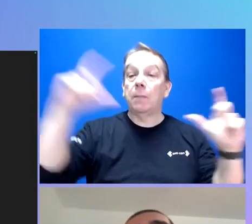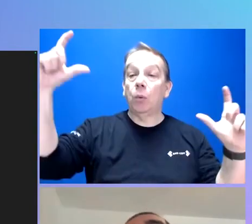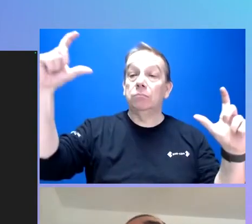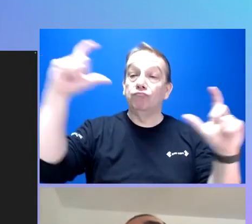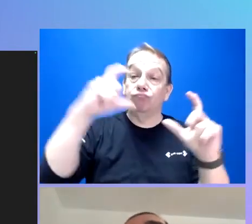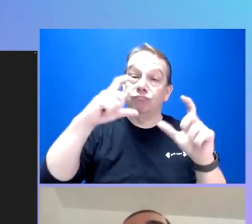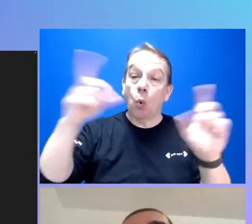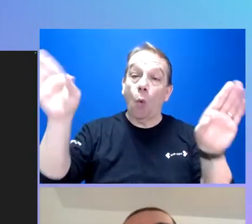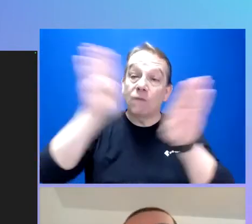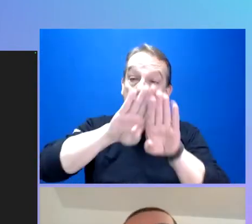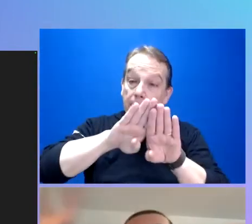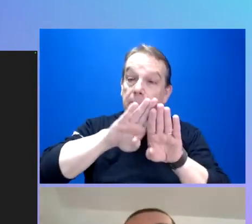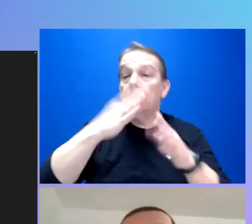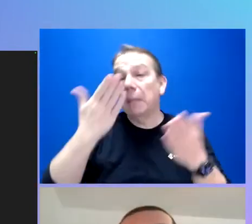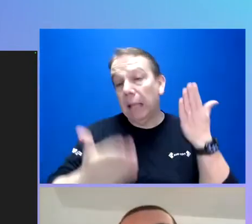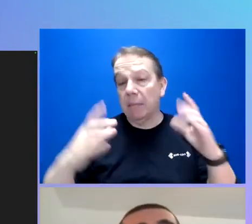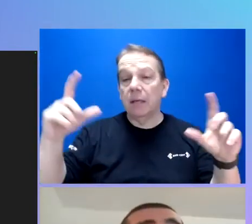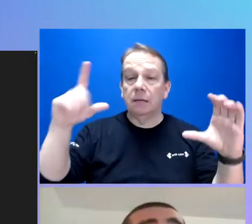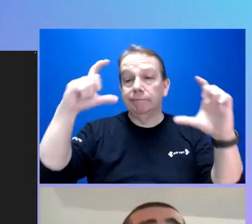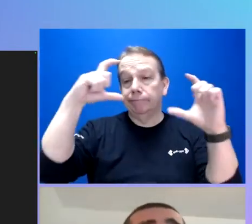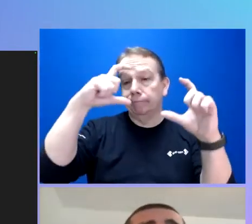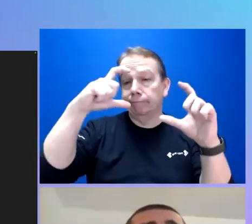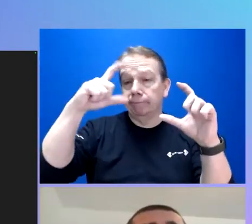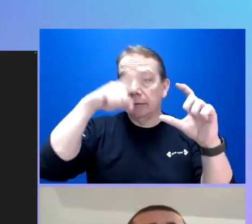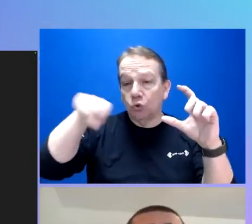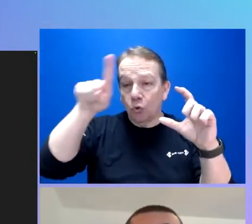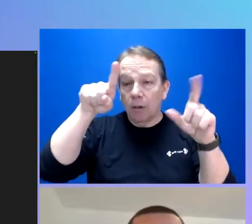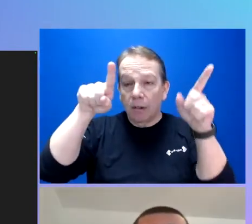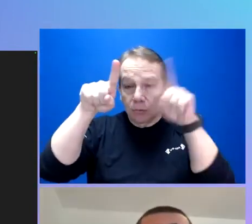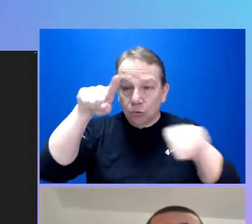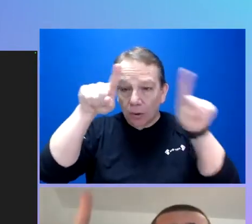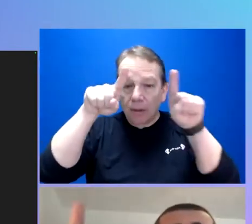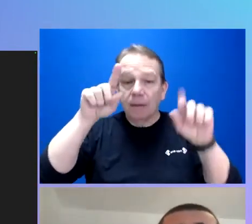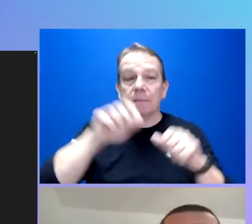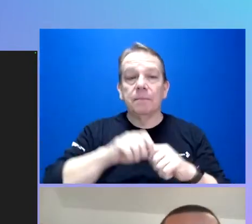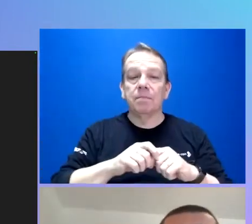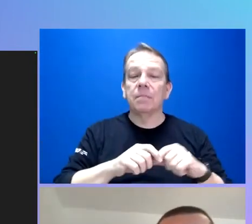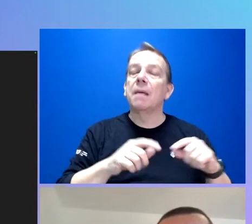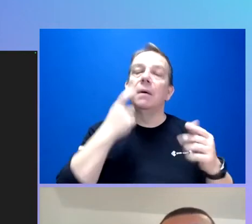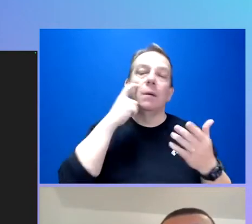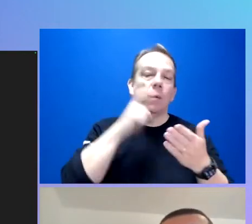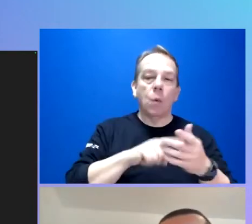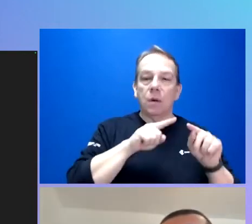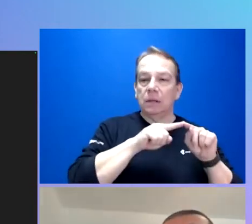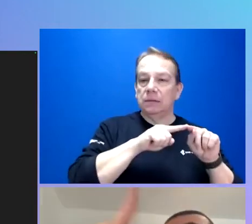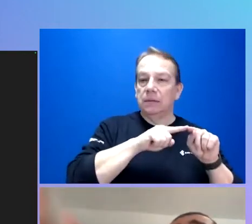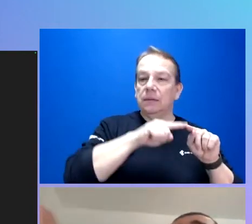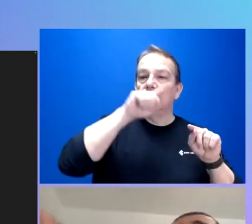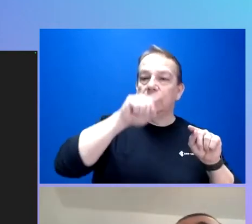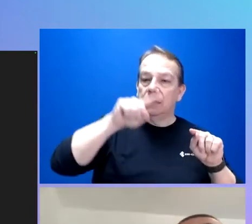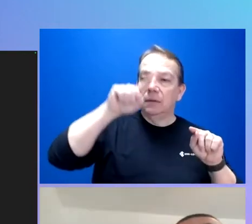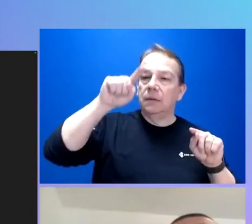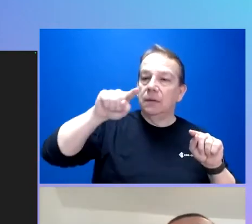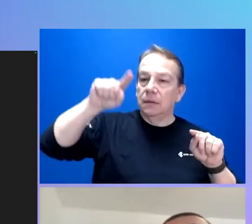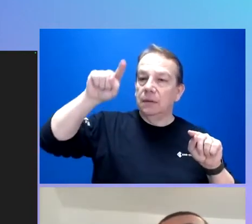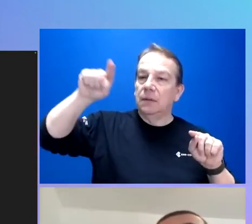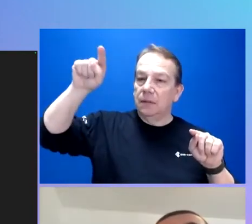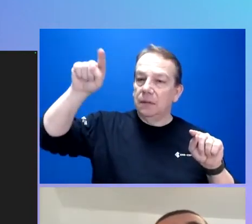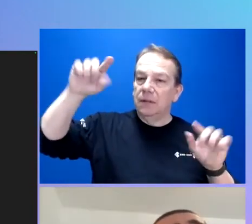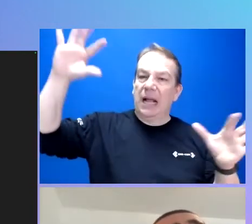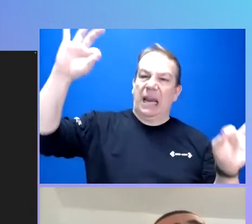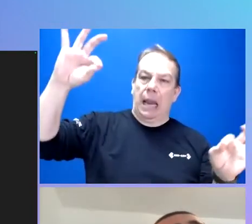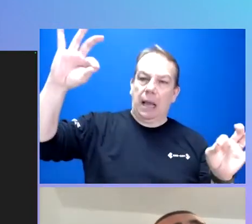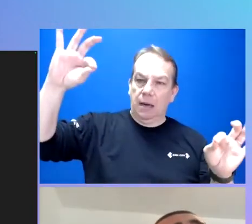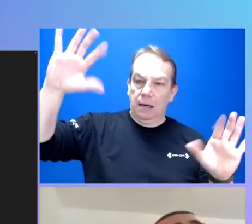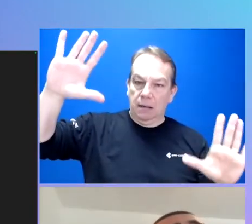not converging in the middle. They're just floating around in space. There's an upward trend line pointing towards the